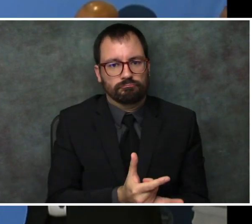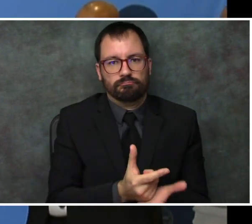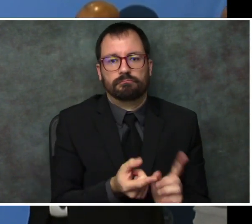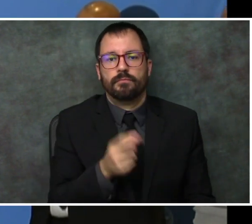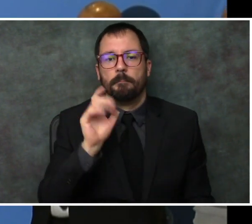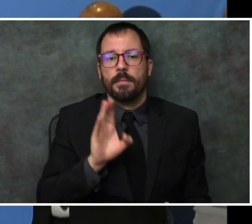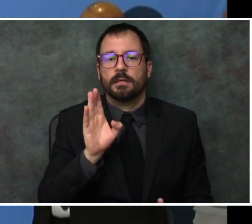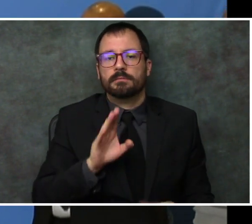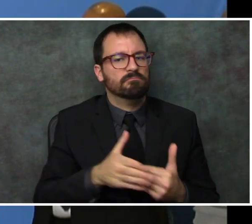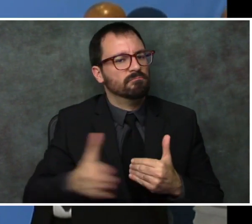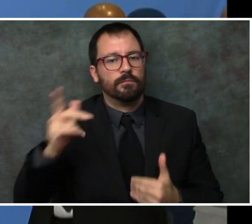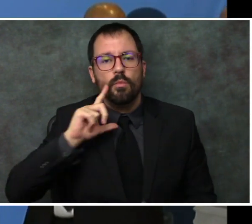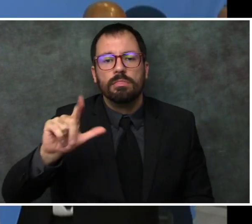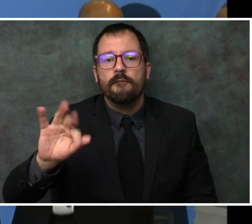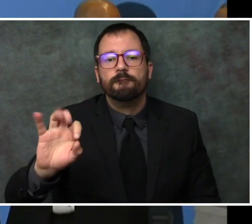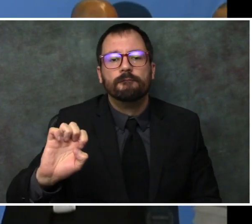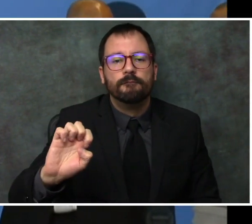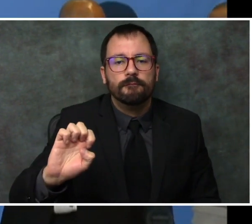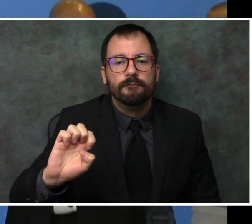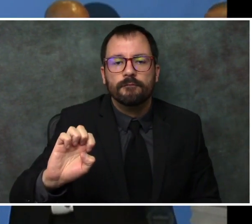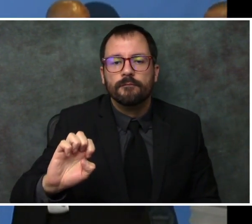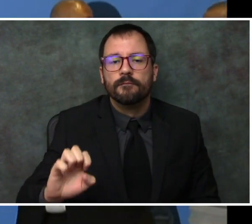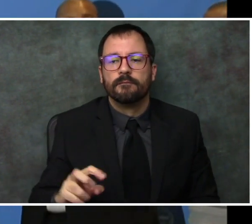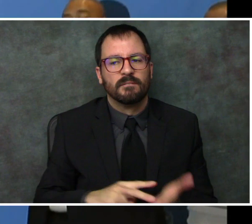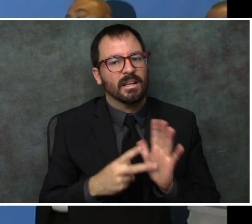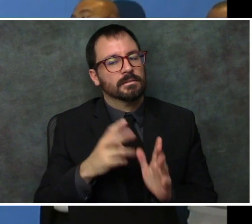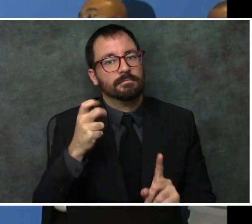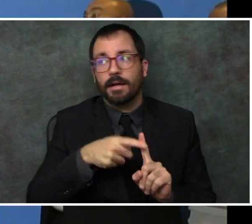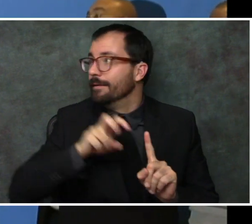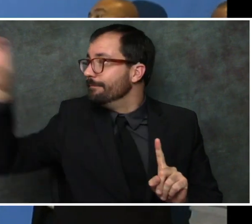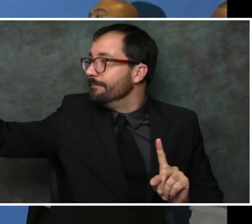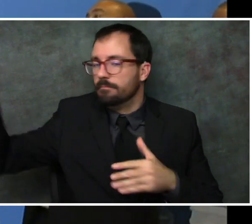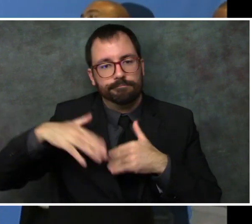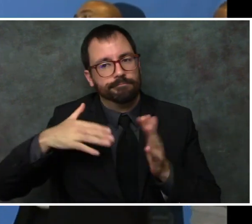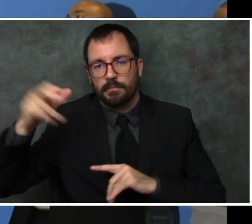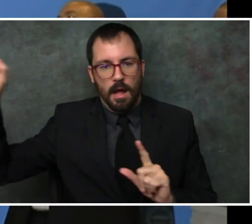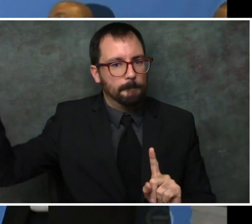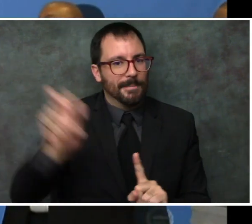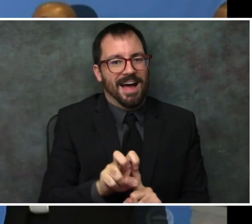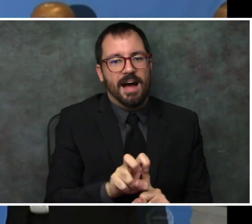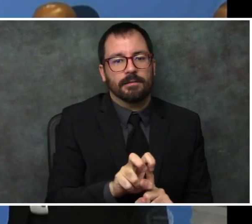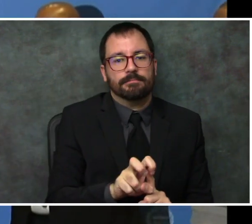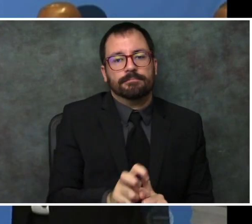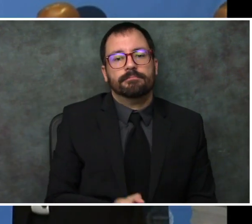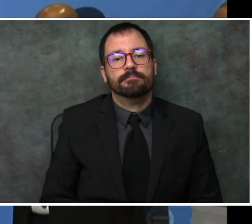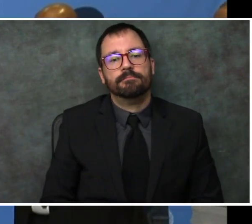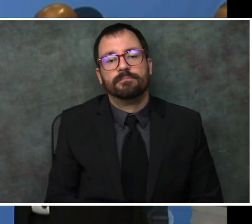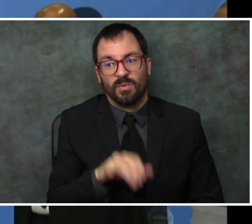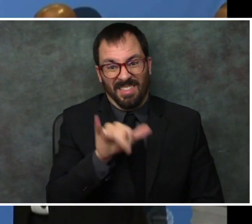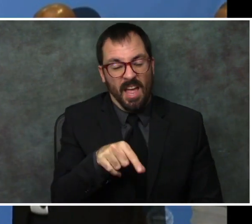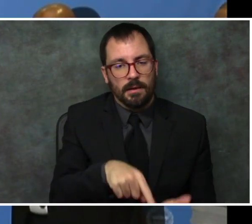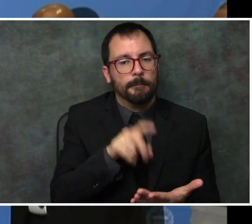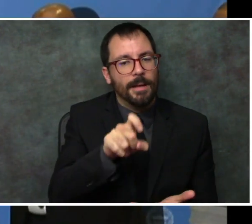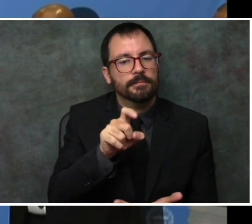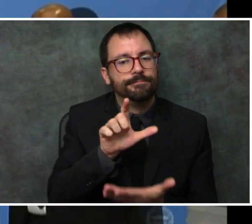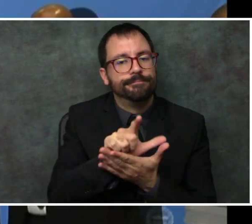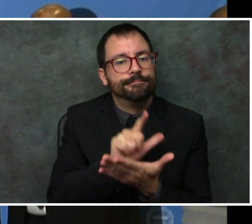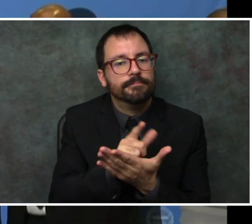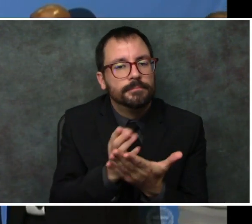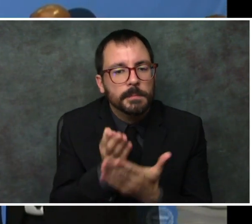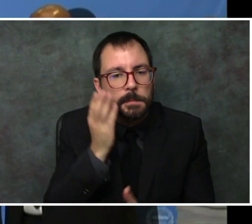so the way that works is an ordinance filed to the City Council. City Council needs to pass it. We send it up to the State House, to the